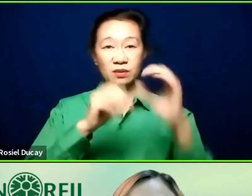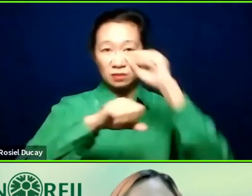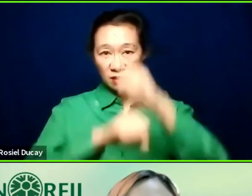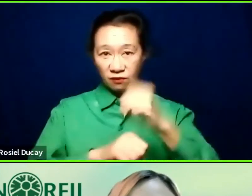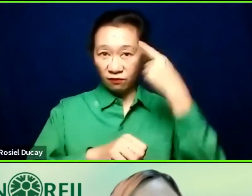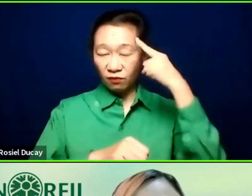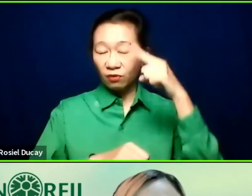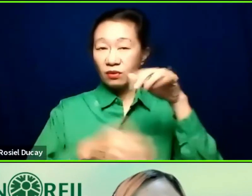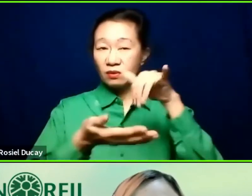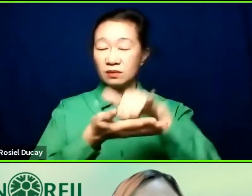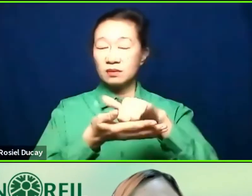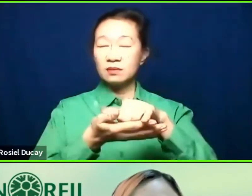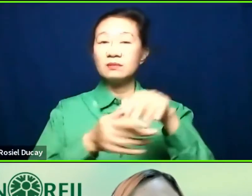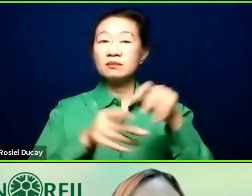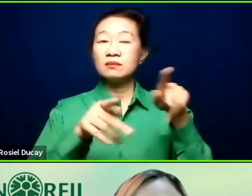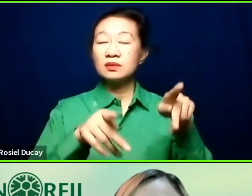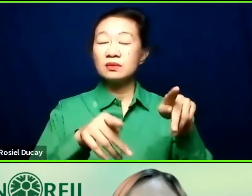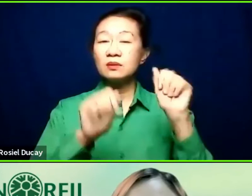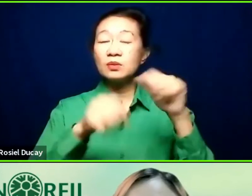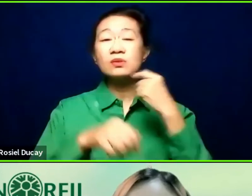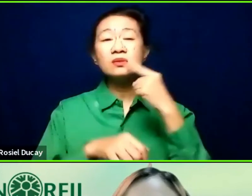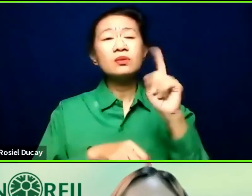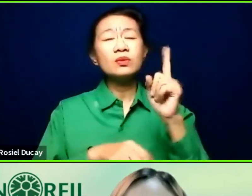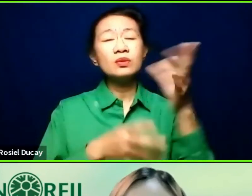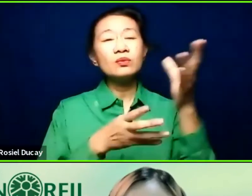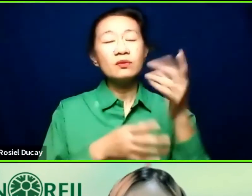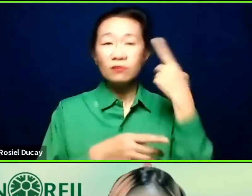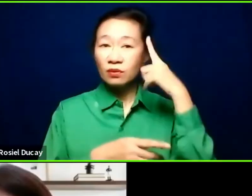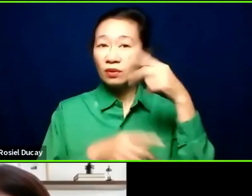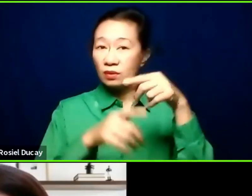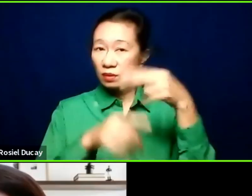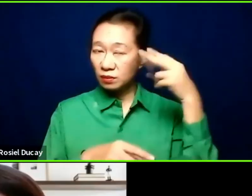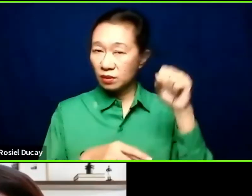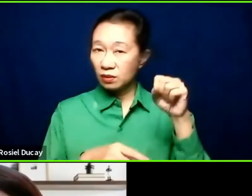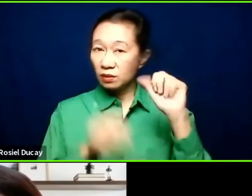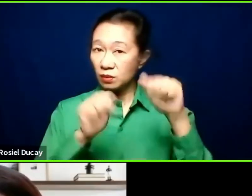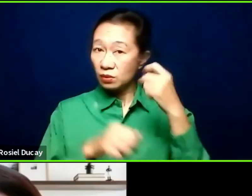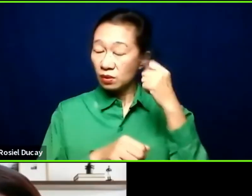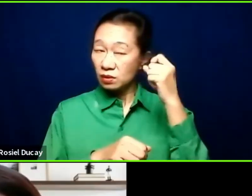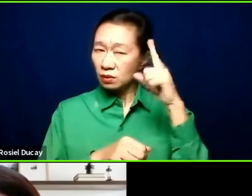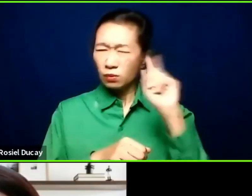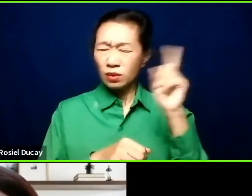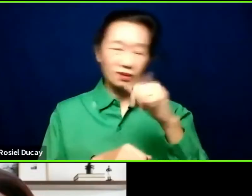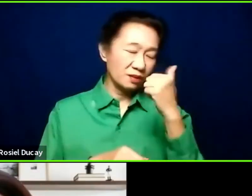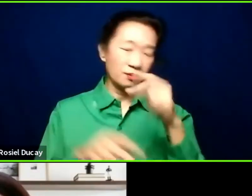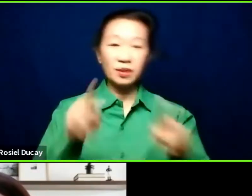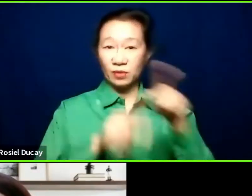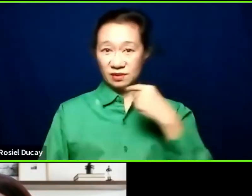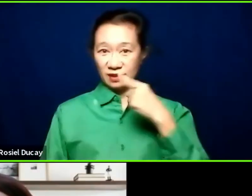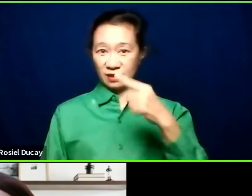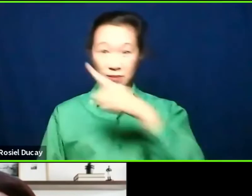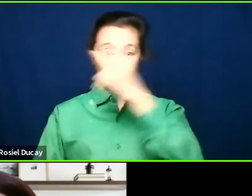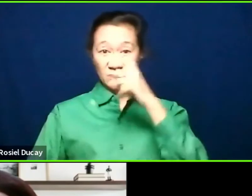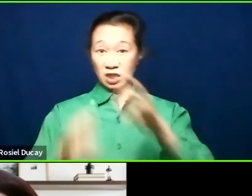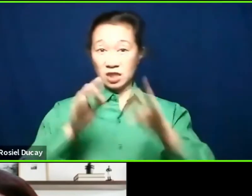him to be able to say what he wants, and for him to also be able to understand what other people are saying. Kasi po